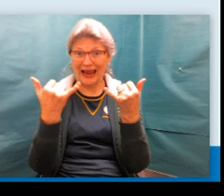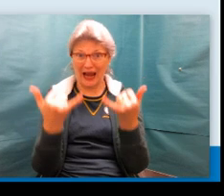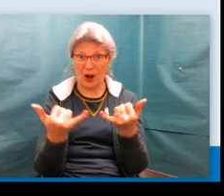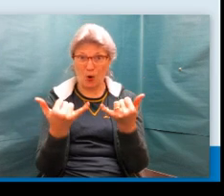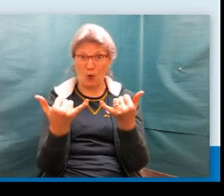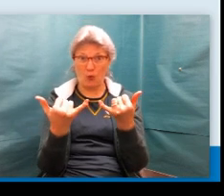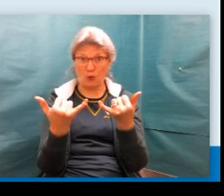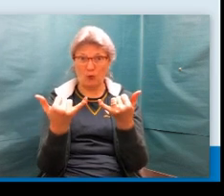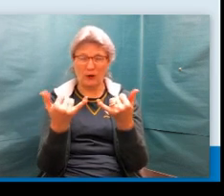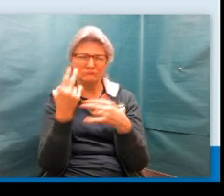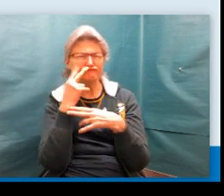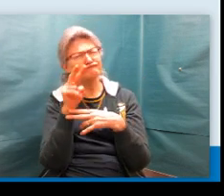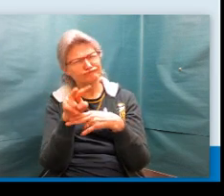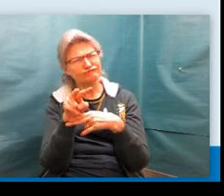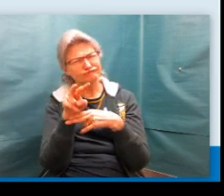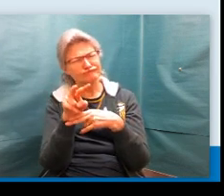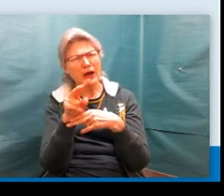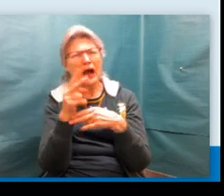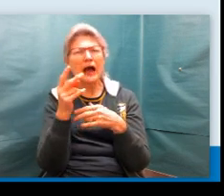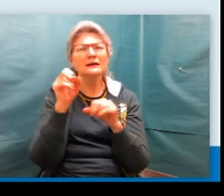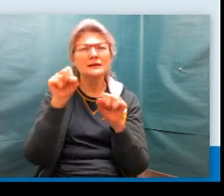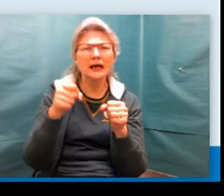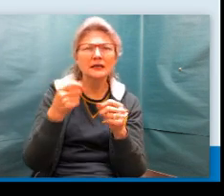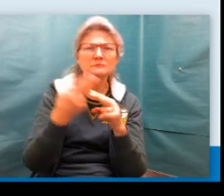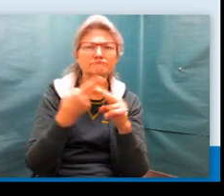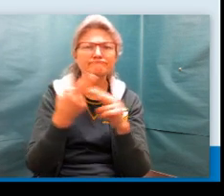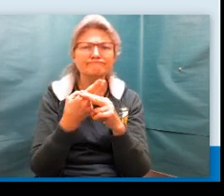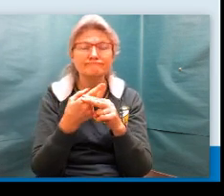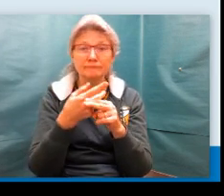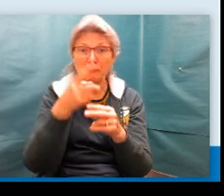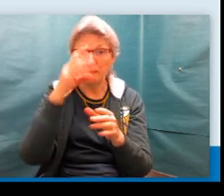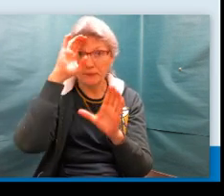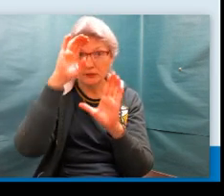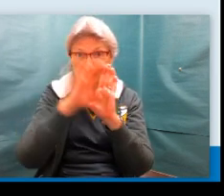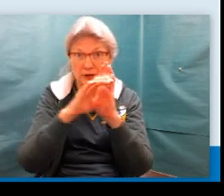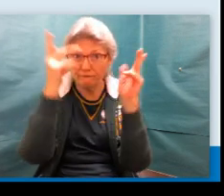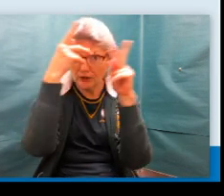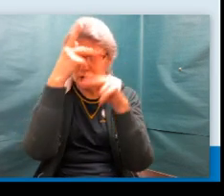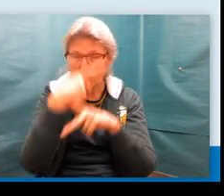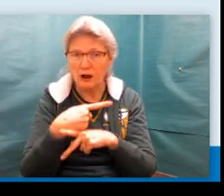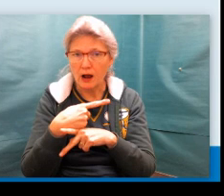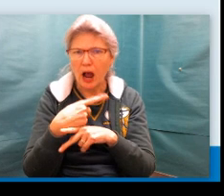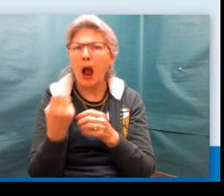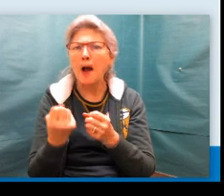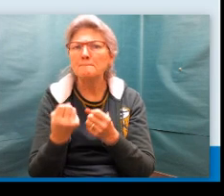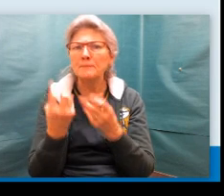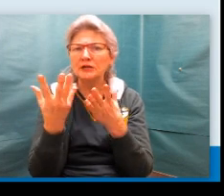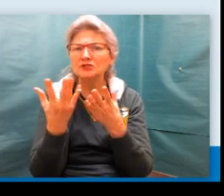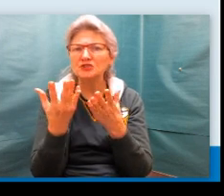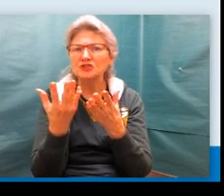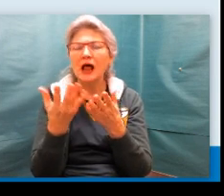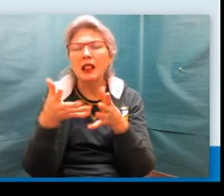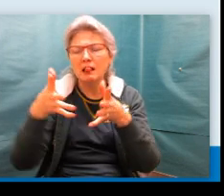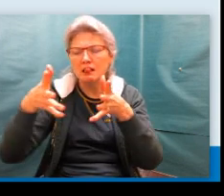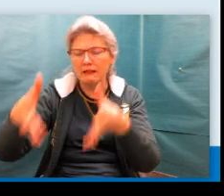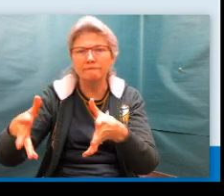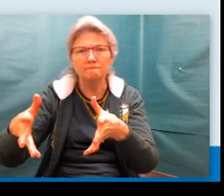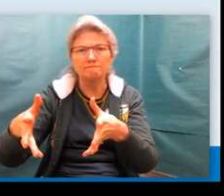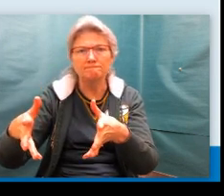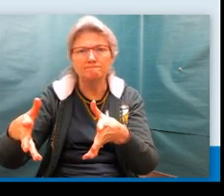now as I look at this, I can use my picture to figure out how much is